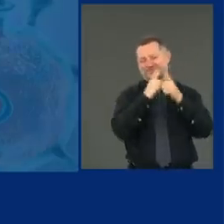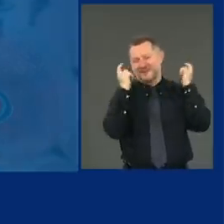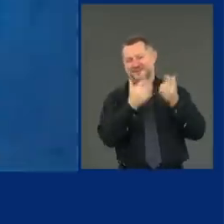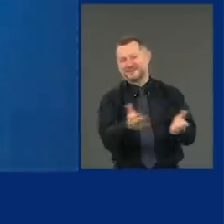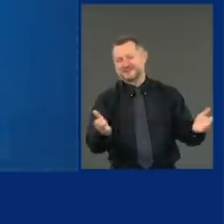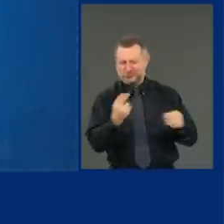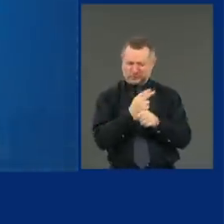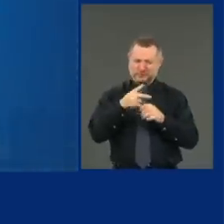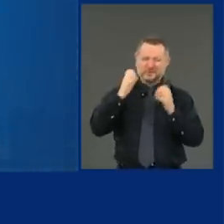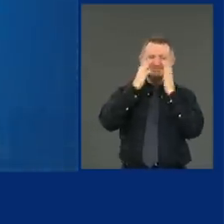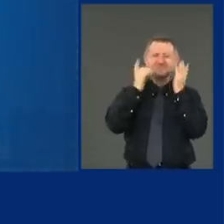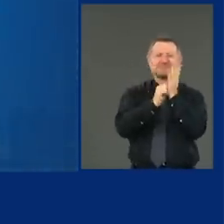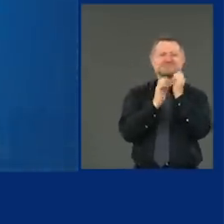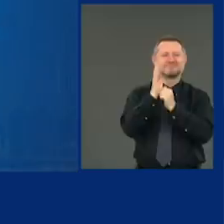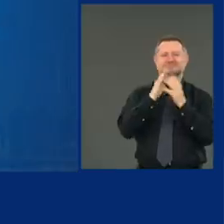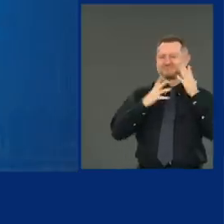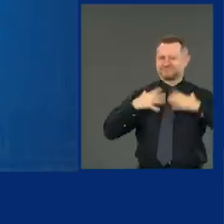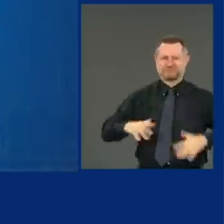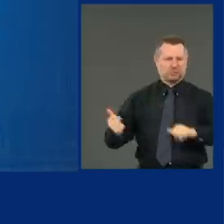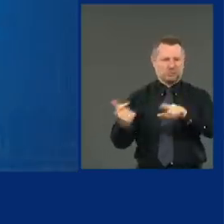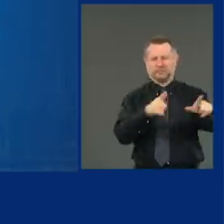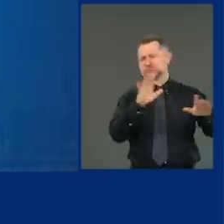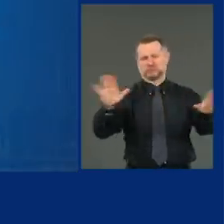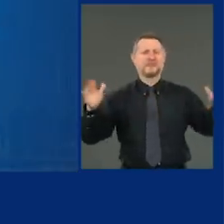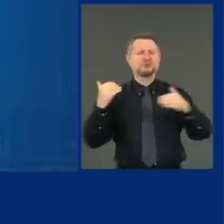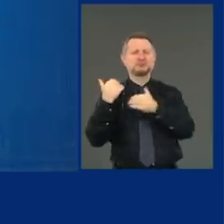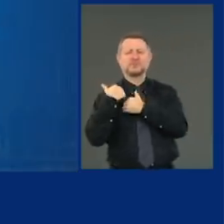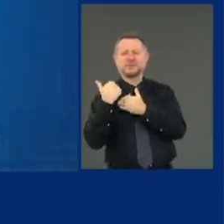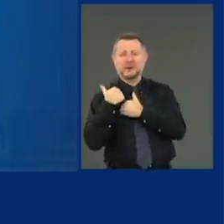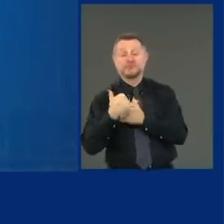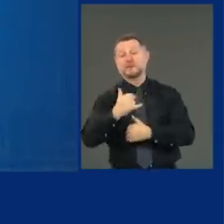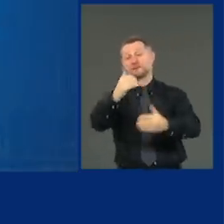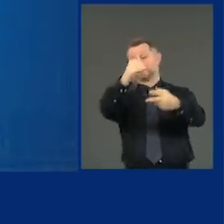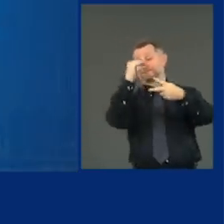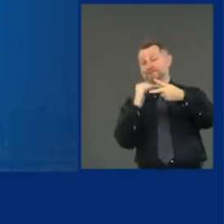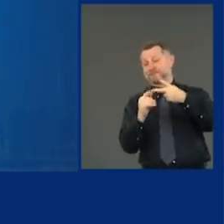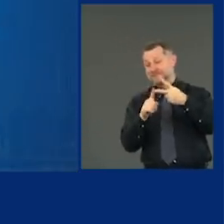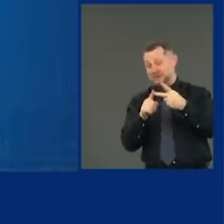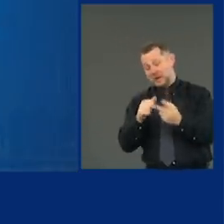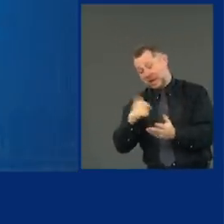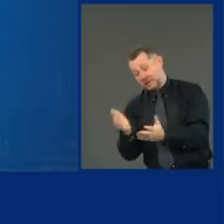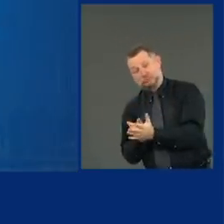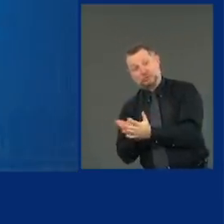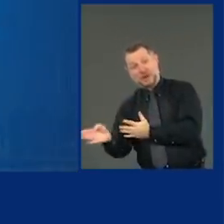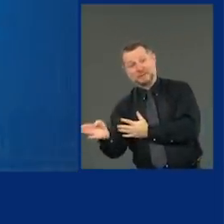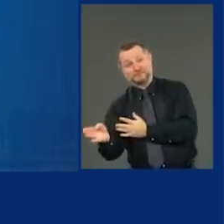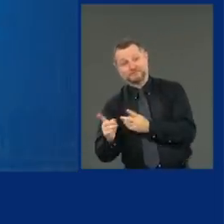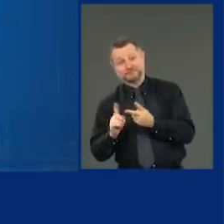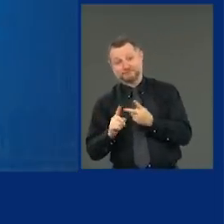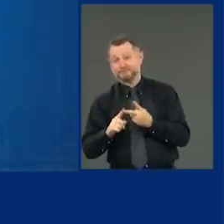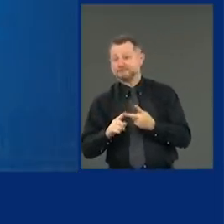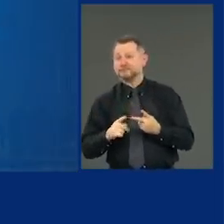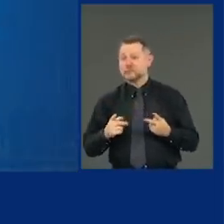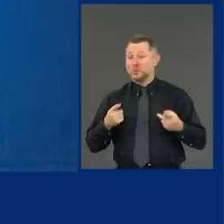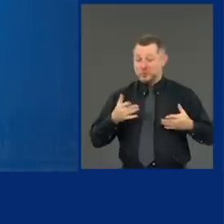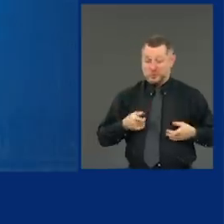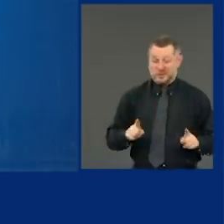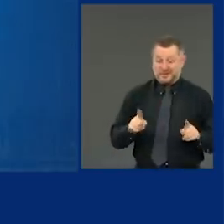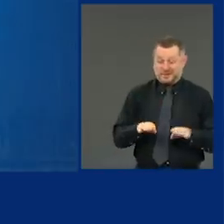mask. Everyone has to do their part. Second track is, while we're reopening,